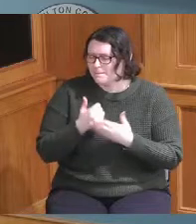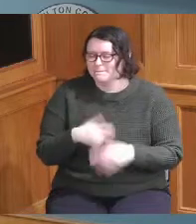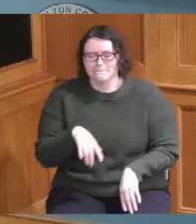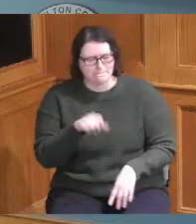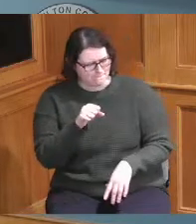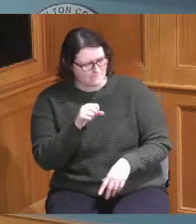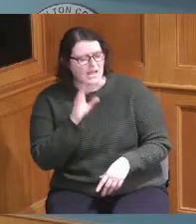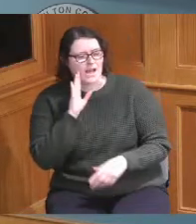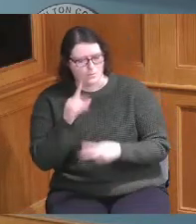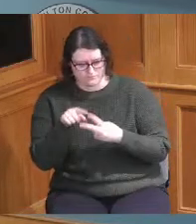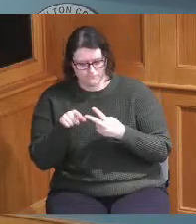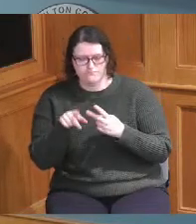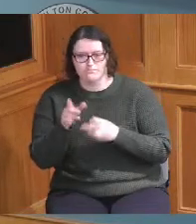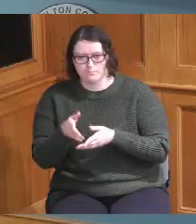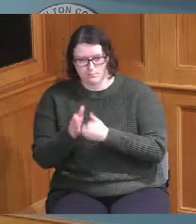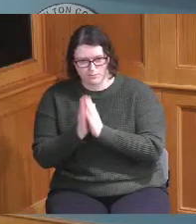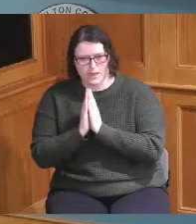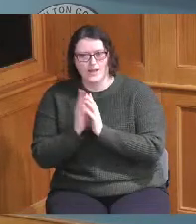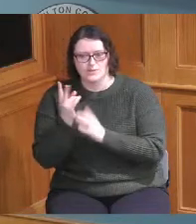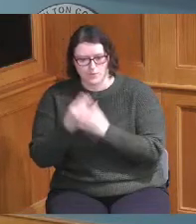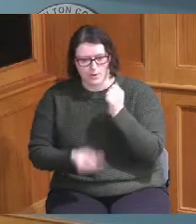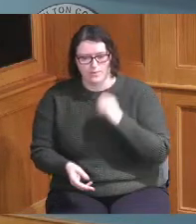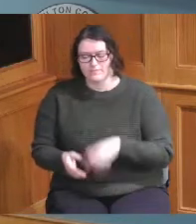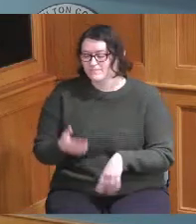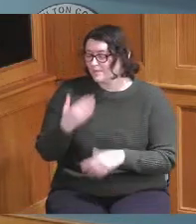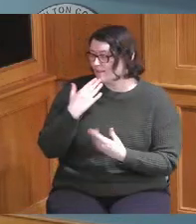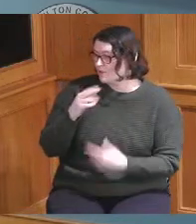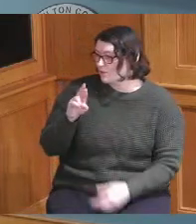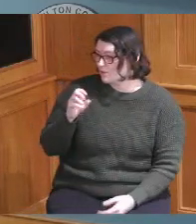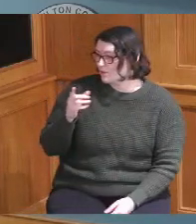follow up on both of those for you. Okay, that's all I have. Thank you. Commissioner Reese?